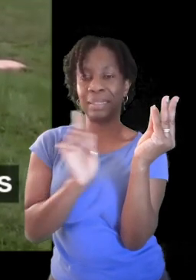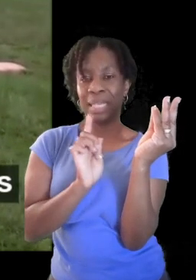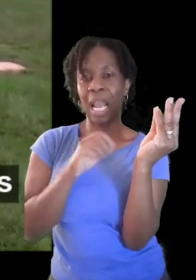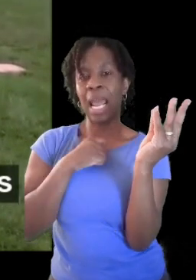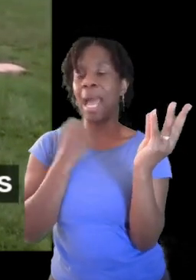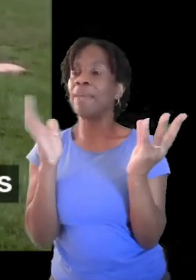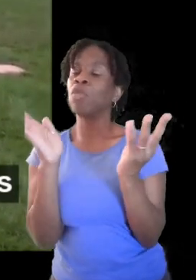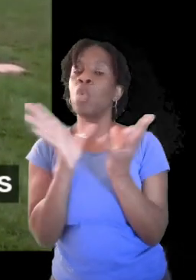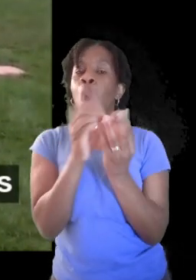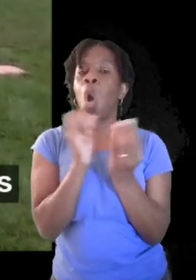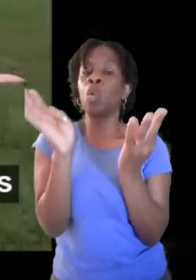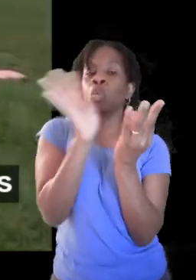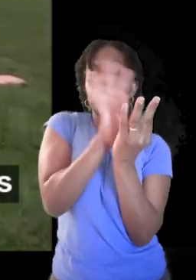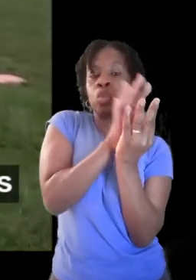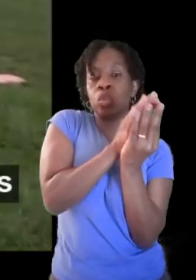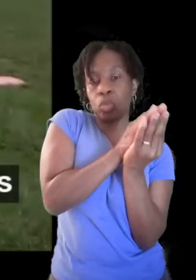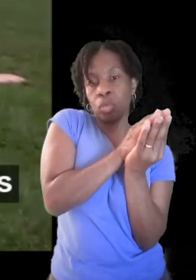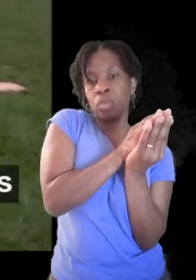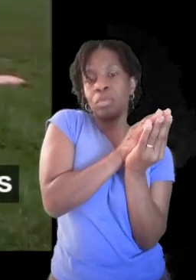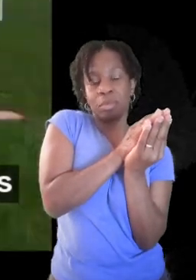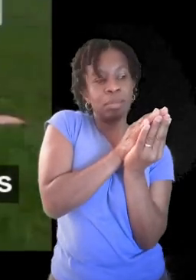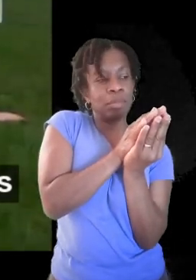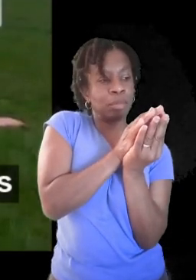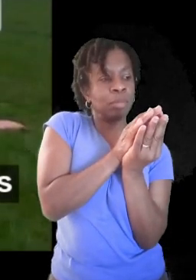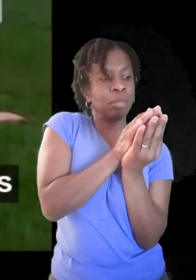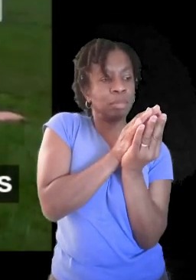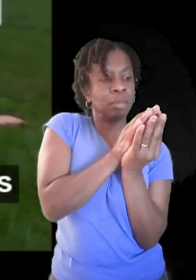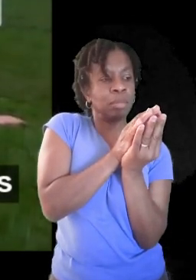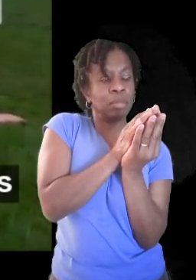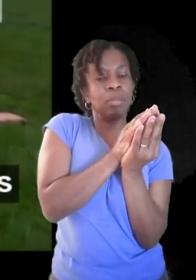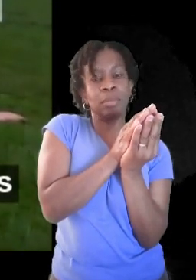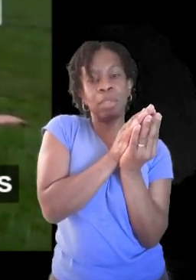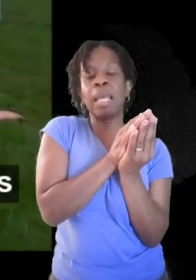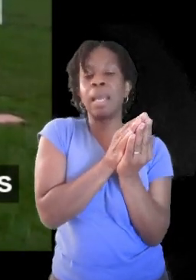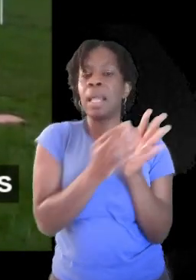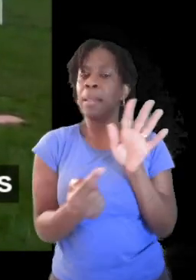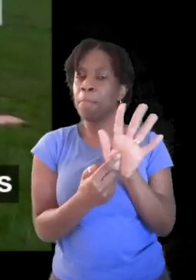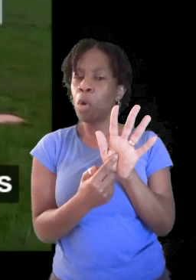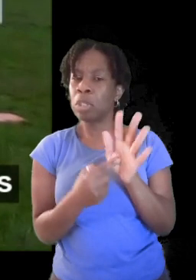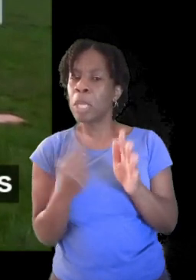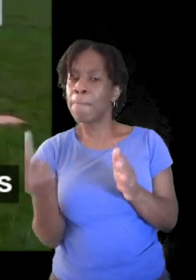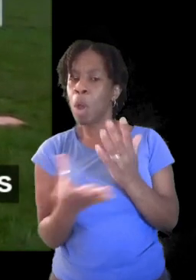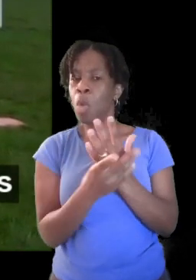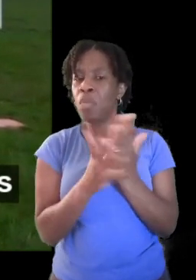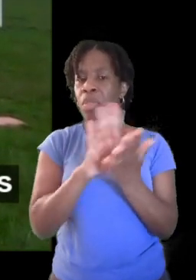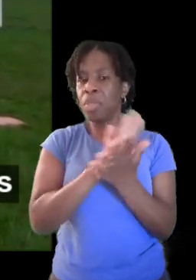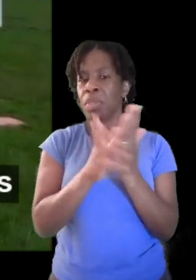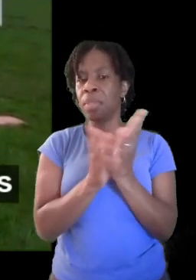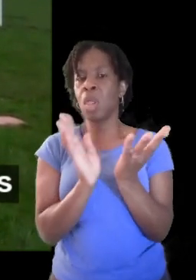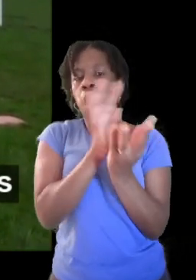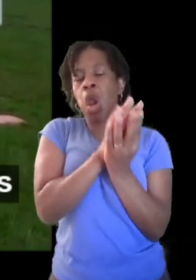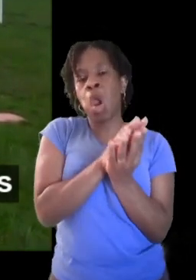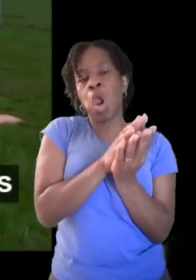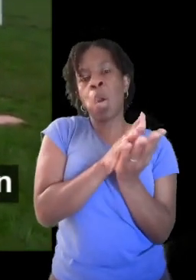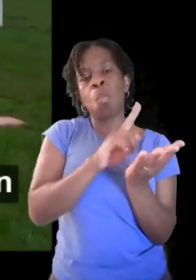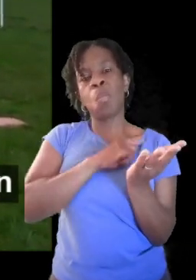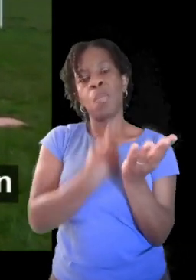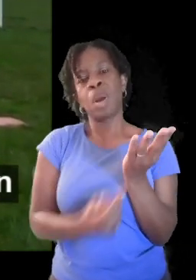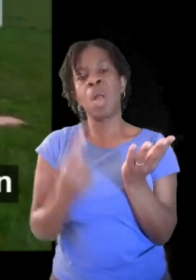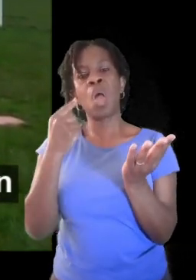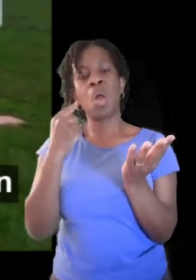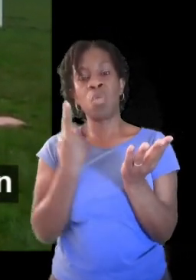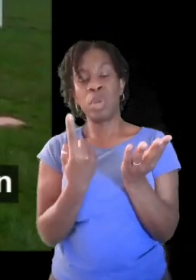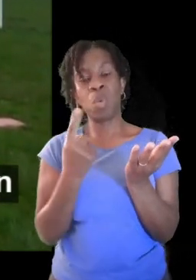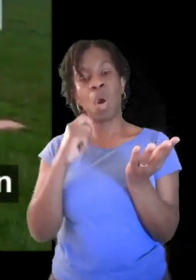I'm holding it closed. It's important to use 2 hands because the ball will come out of the